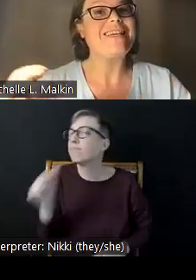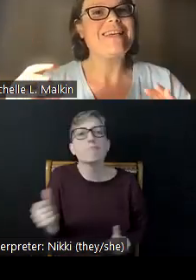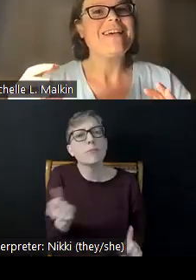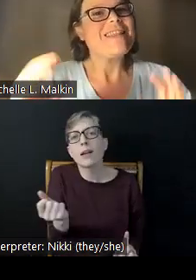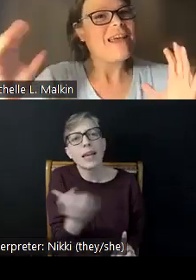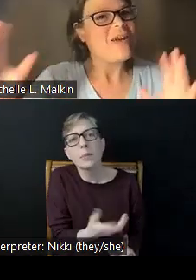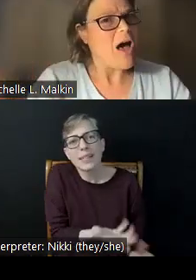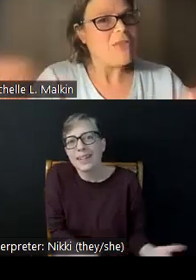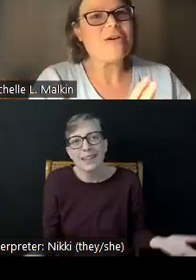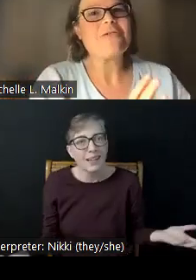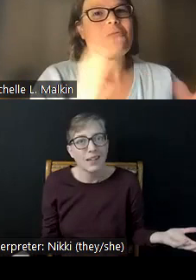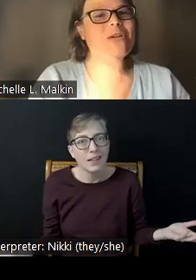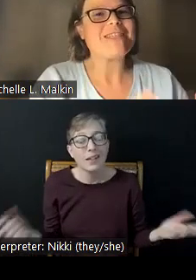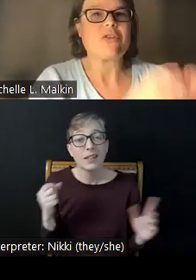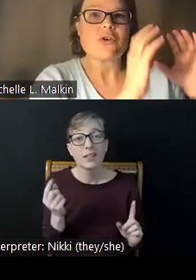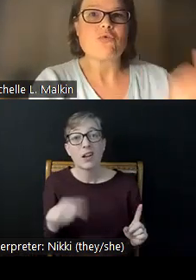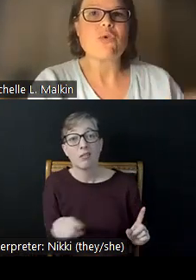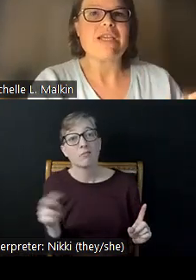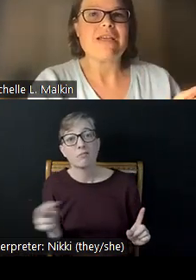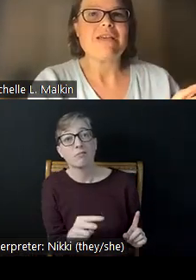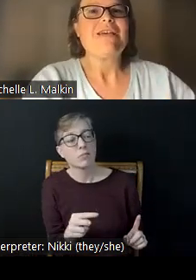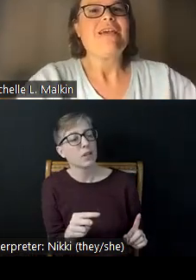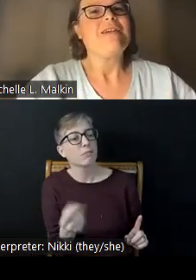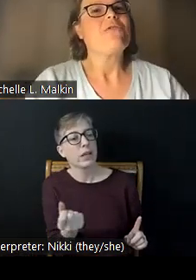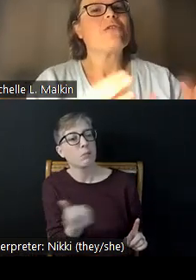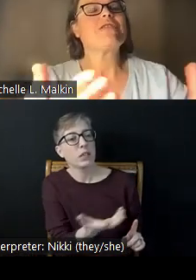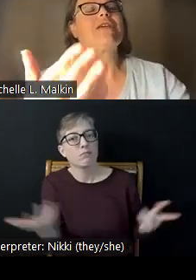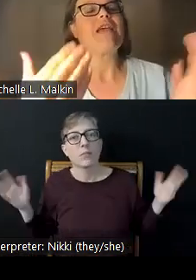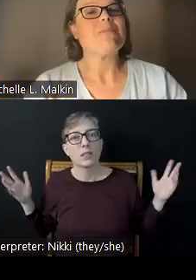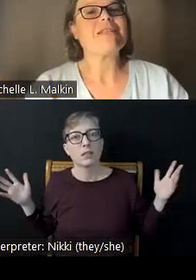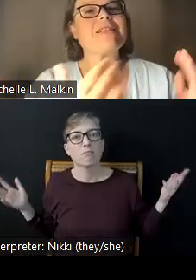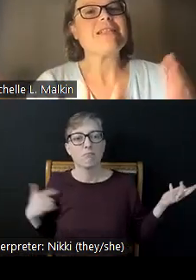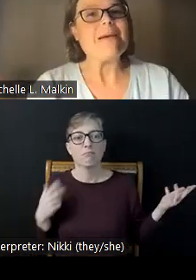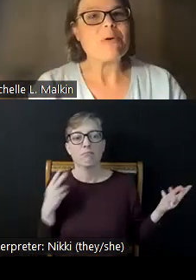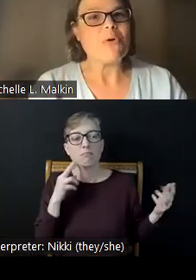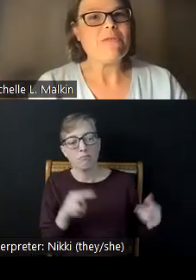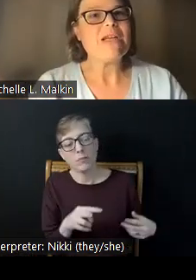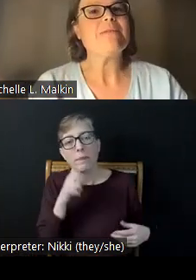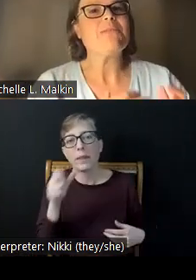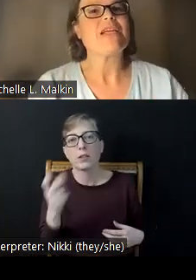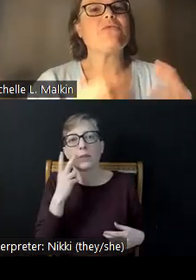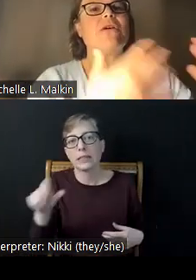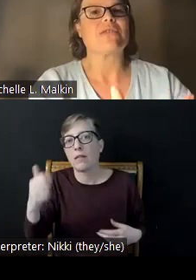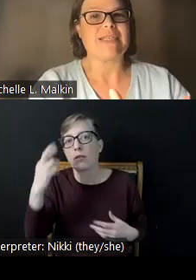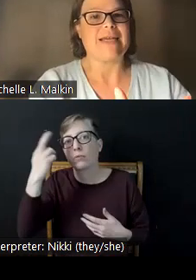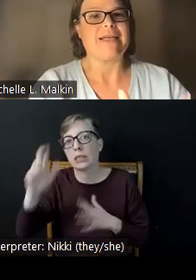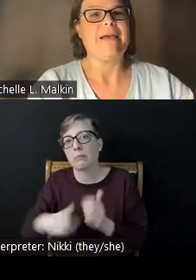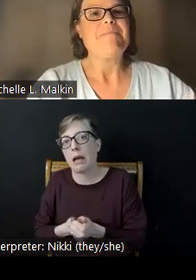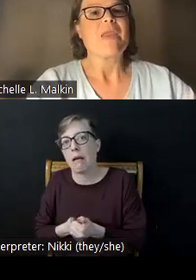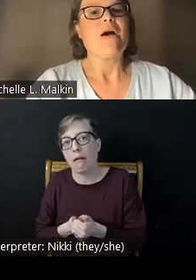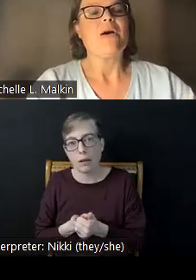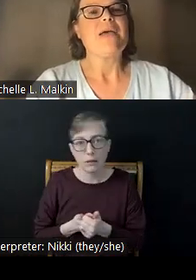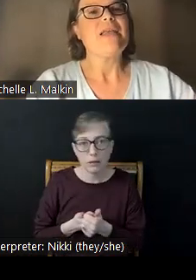just see that other reason, greed. And of course, gambling is a separate motivator, but they don't understand